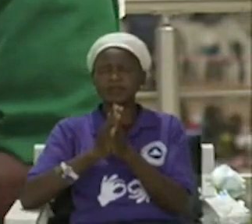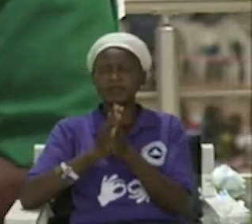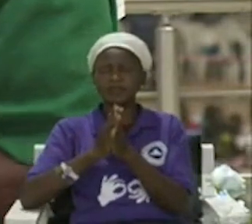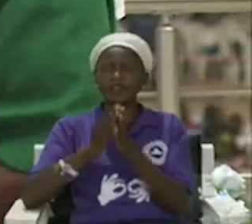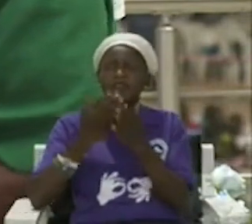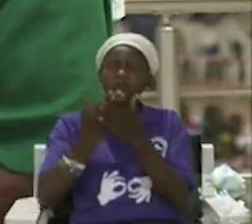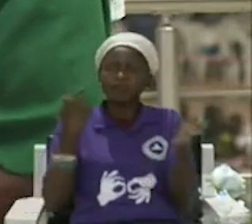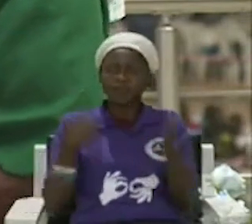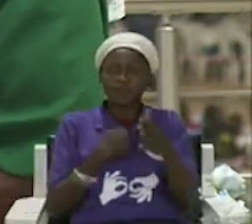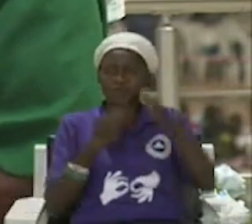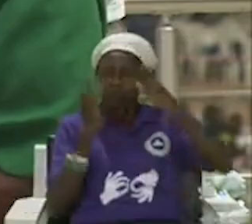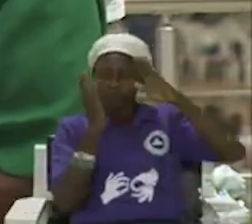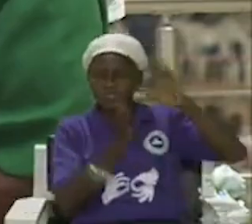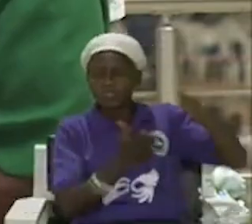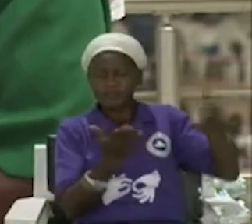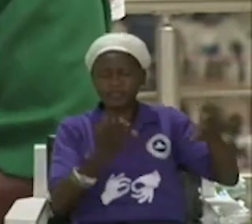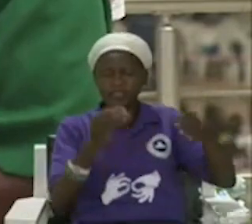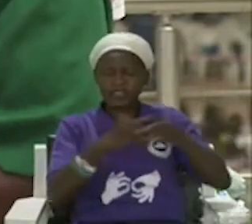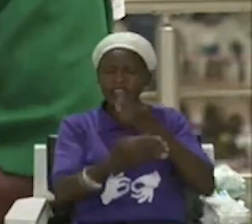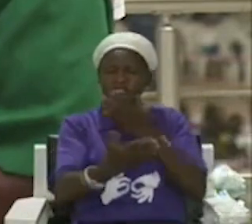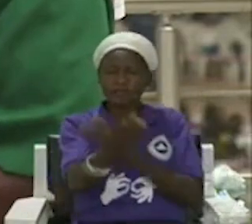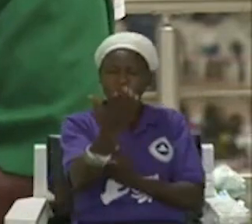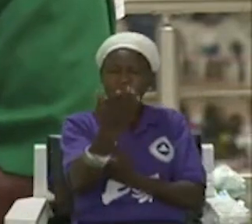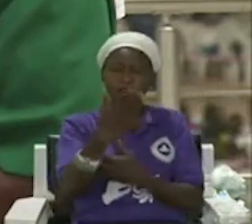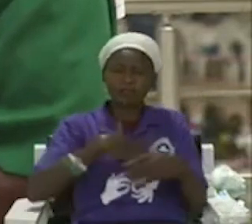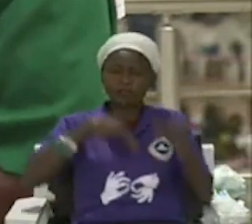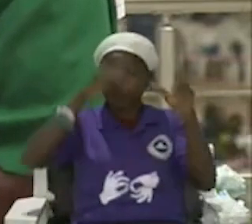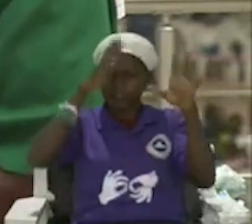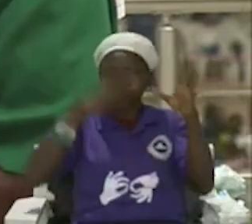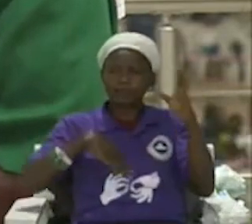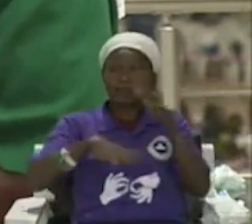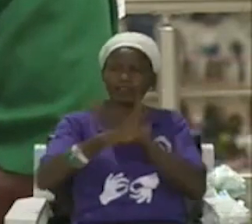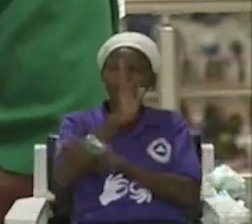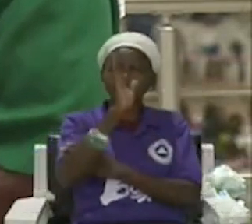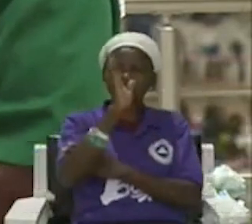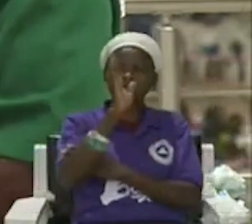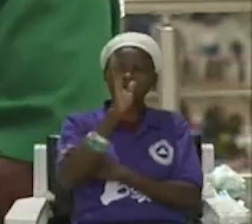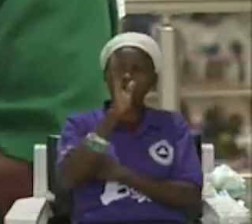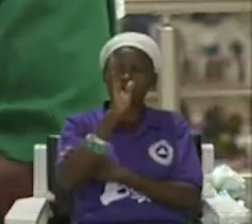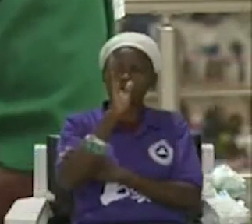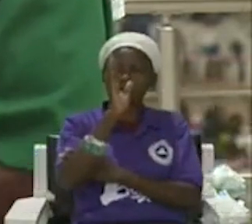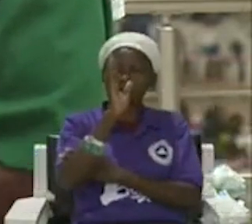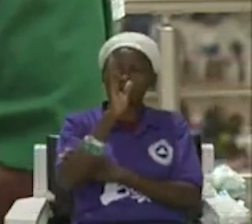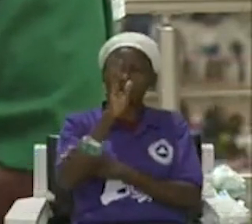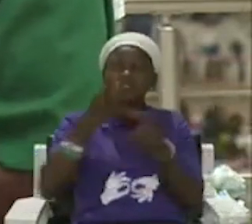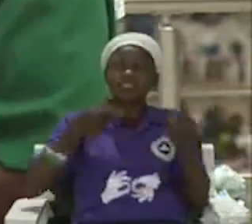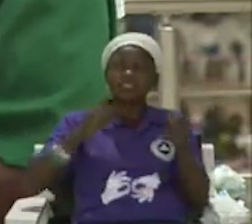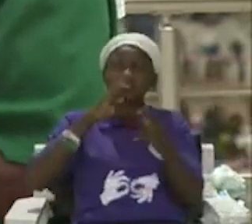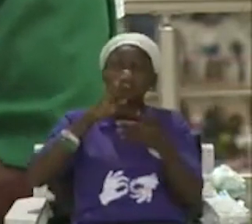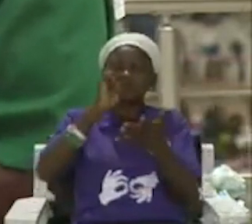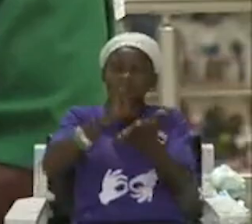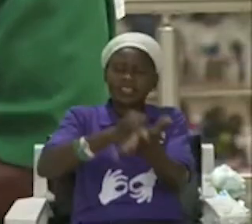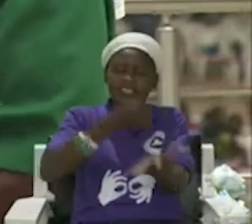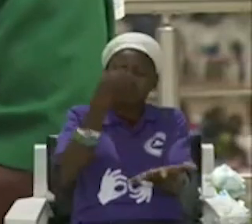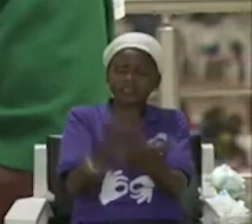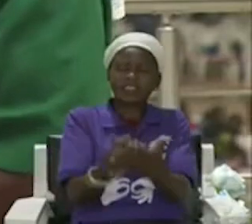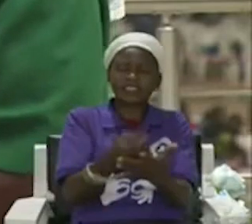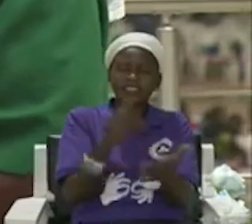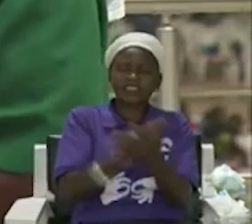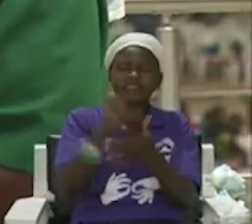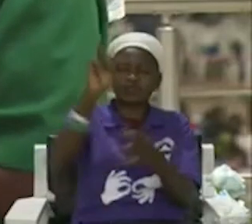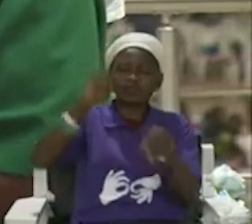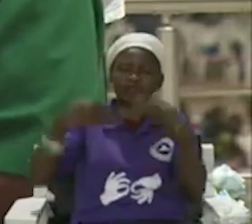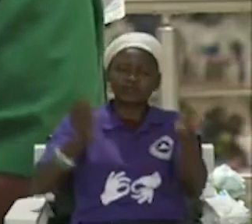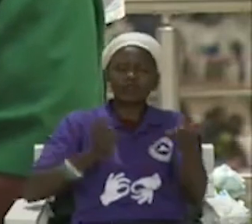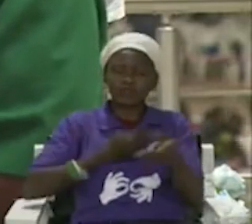Before we leave here in the morning, my Father and my God, let there be evidence that you have given